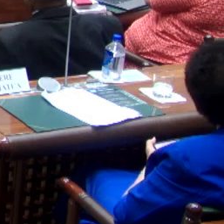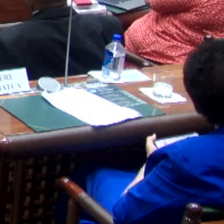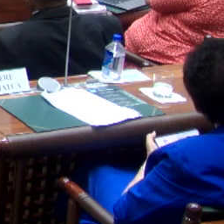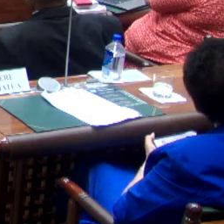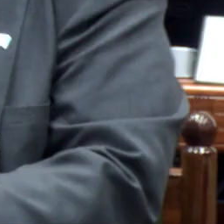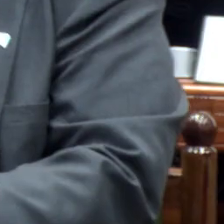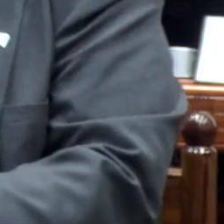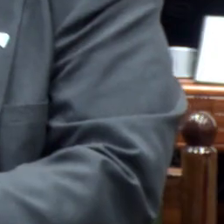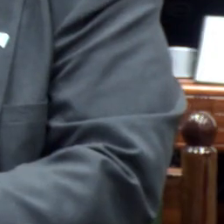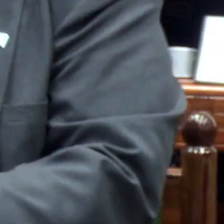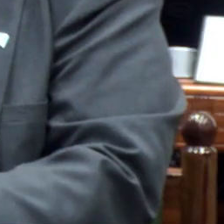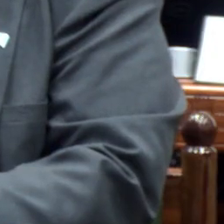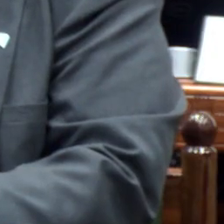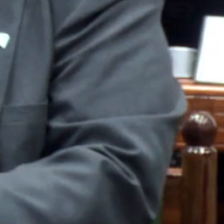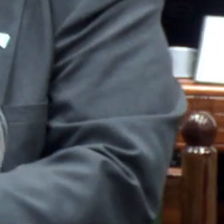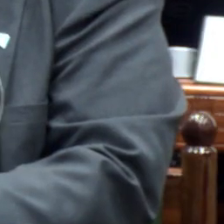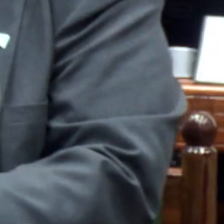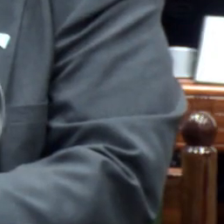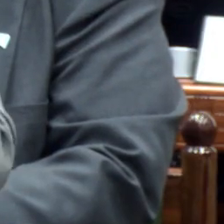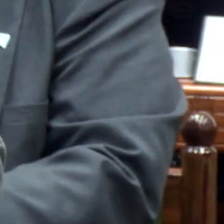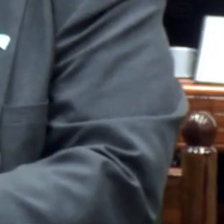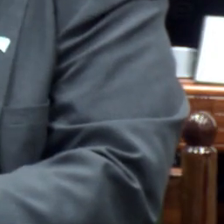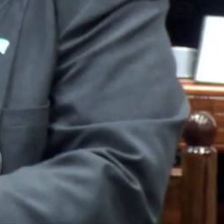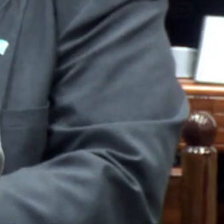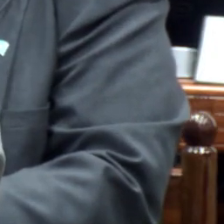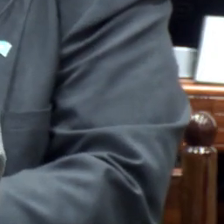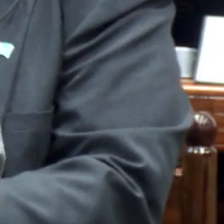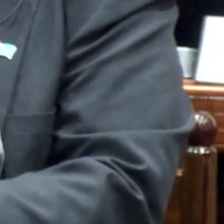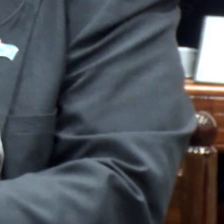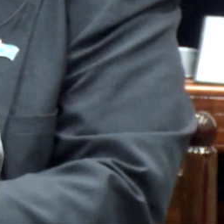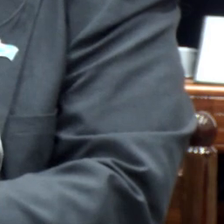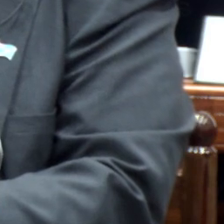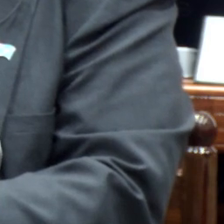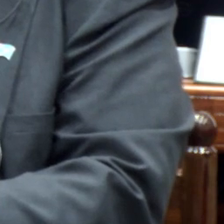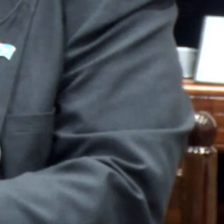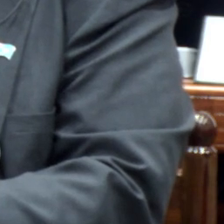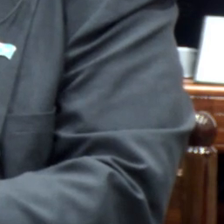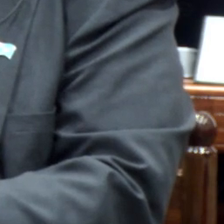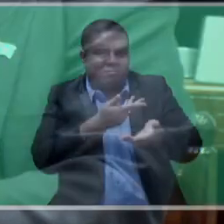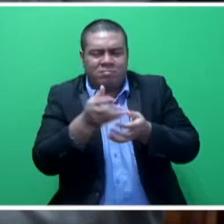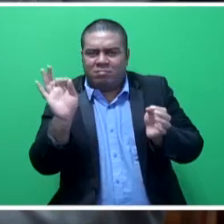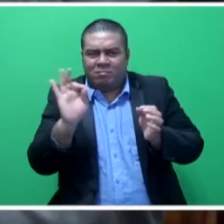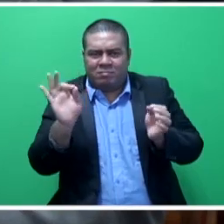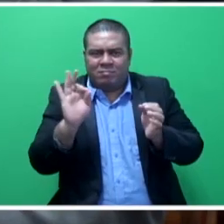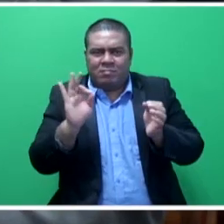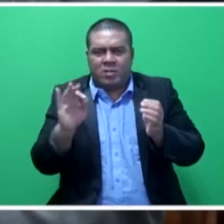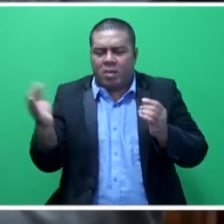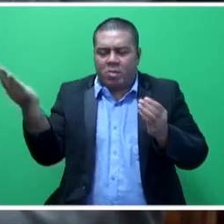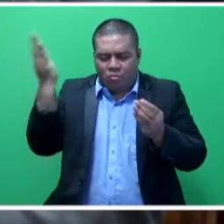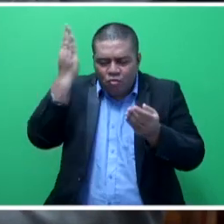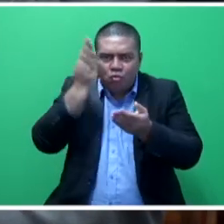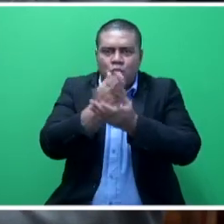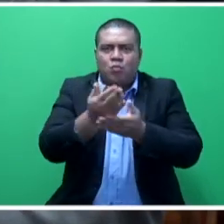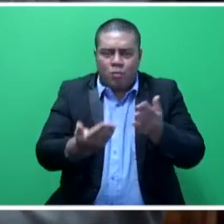the Ministry of Local Government. Through the Speaker. Mr. Speaker, sir, let me turn to the Ministry of Local